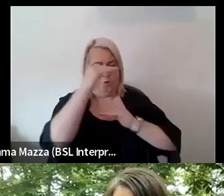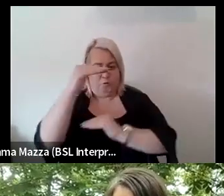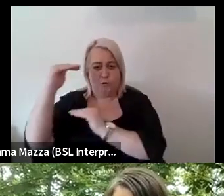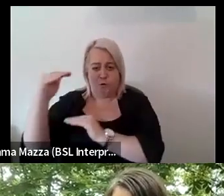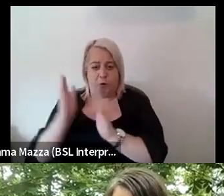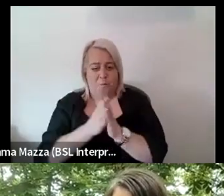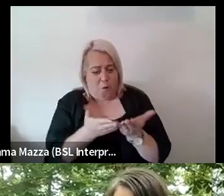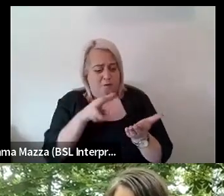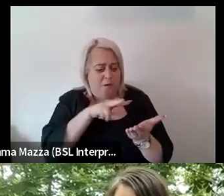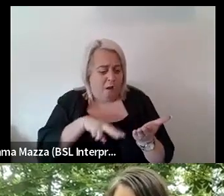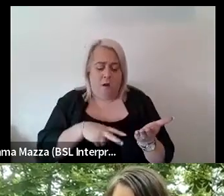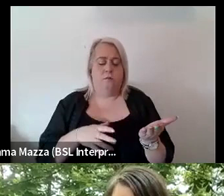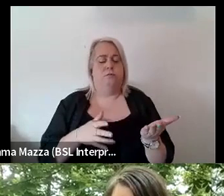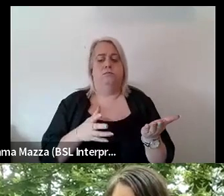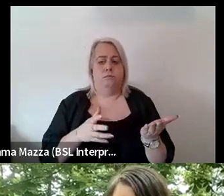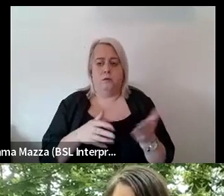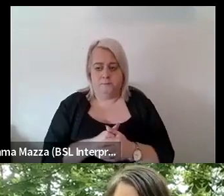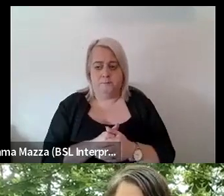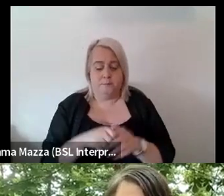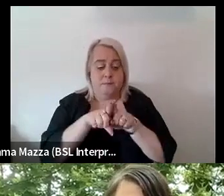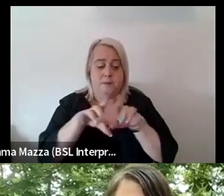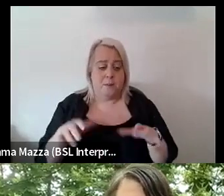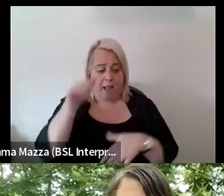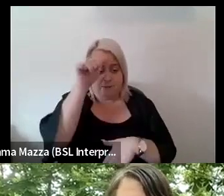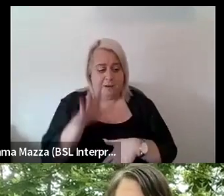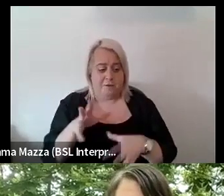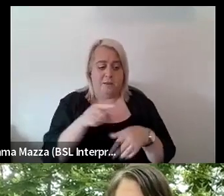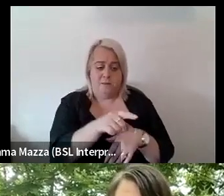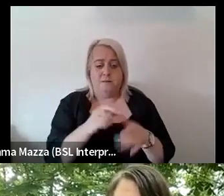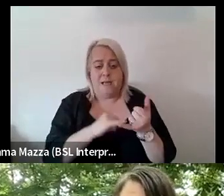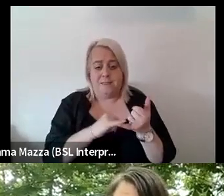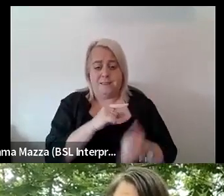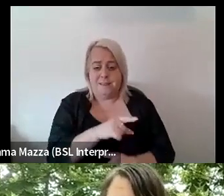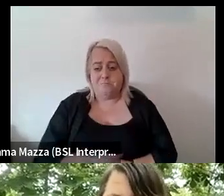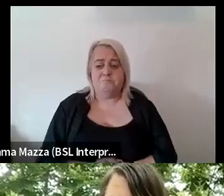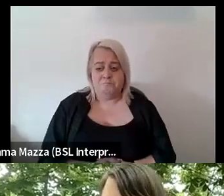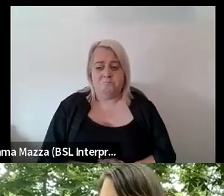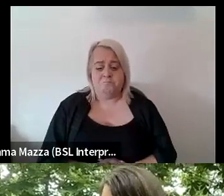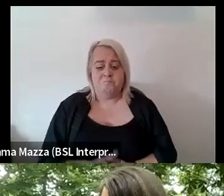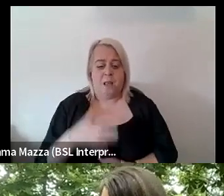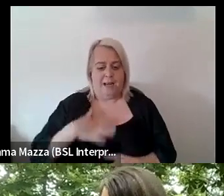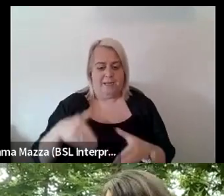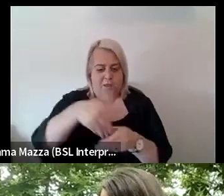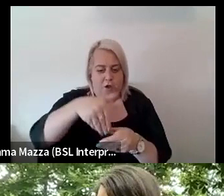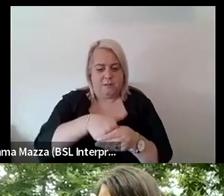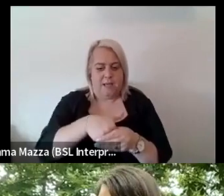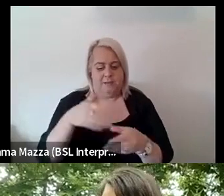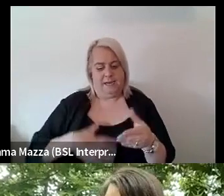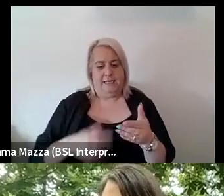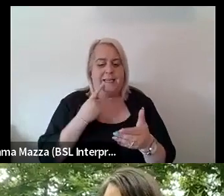So yeah, very, very similar experience to you, Sandy. Very, very similar experience. I need content to be digestible.